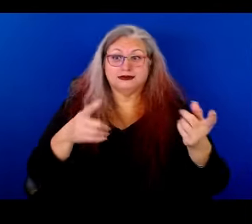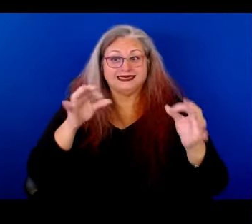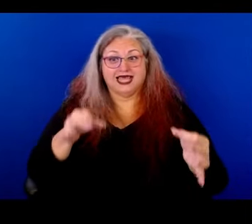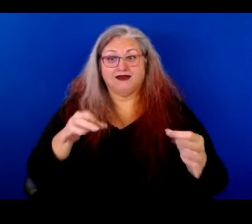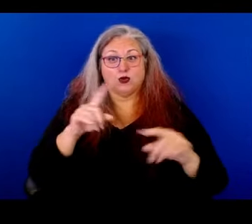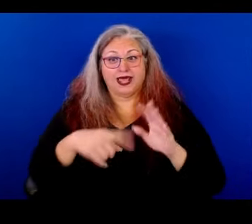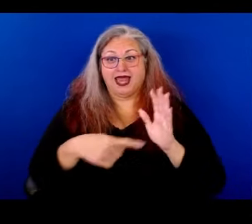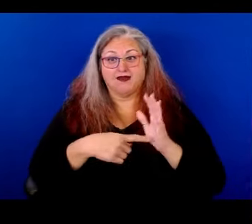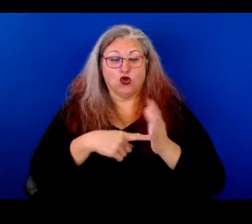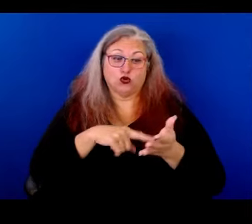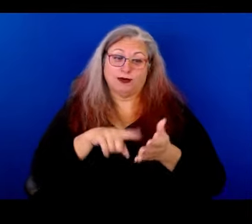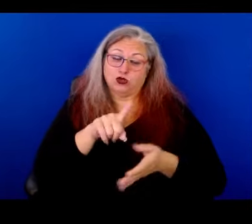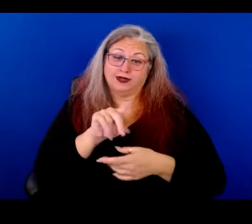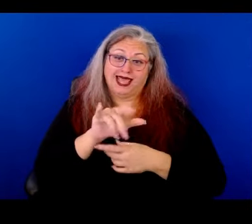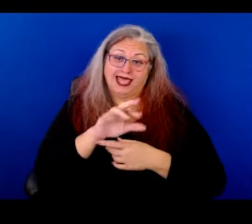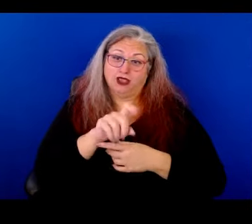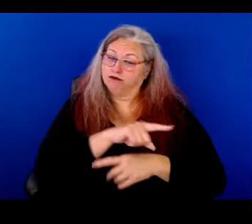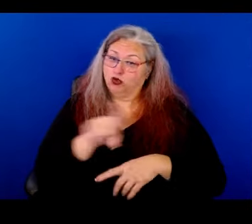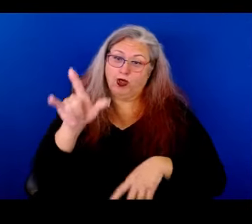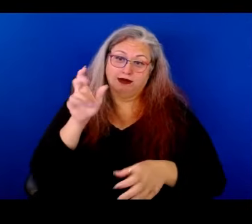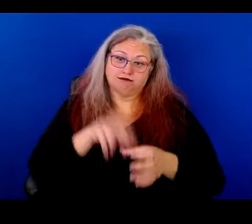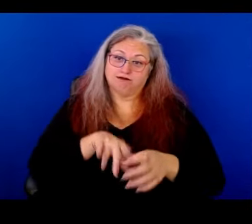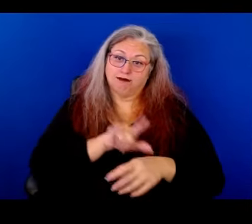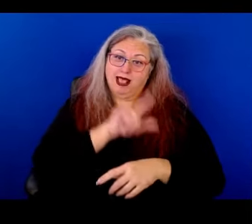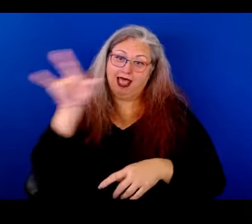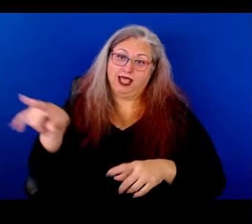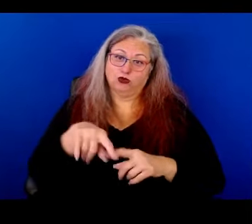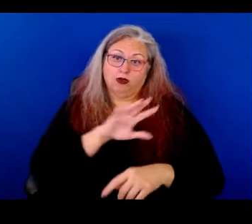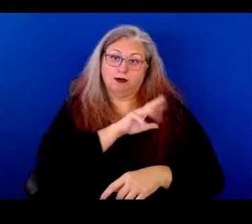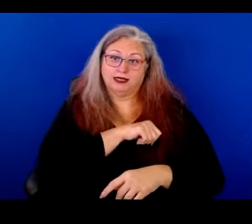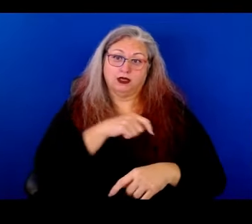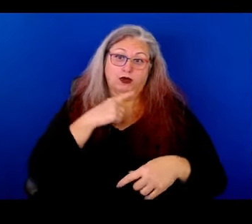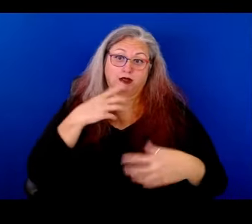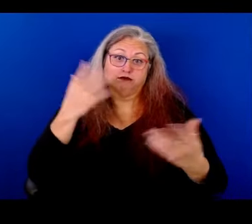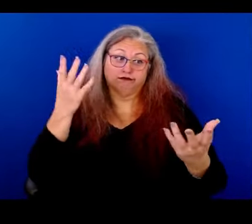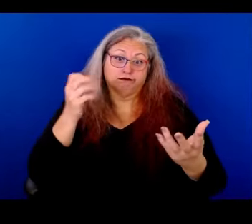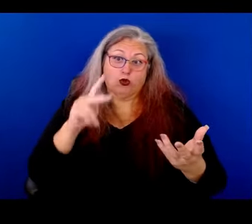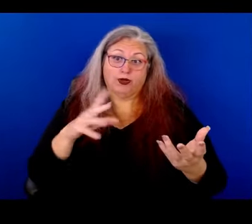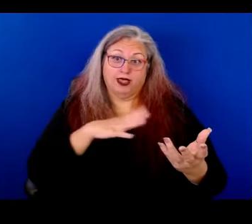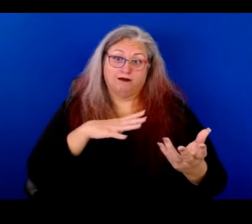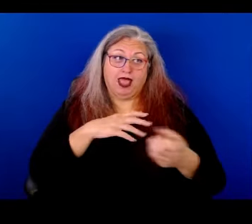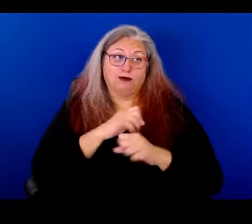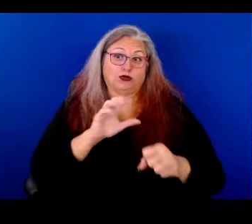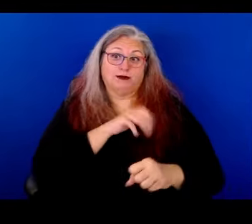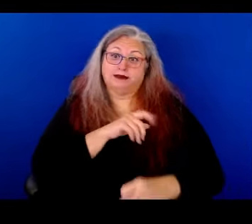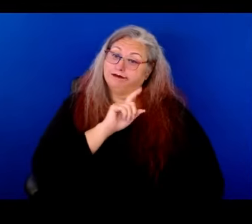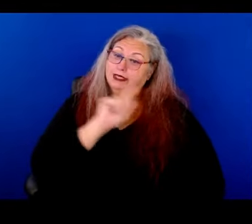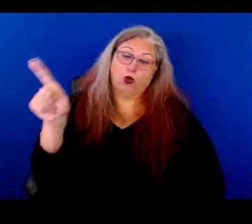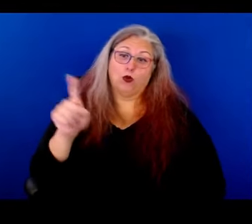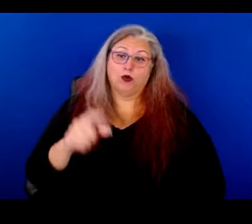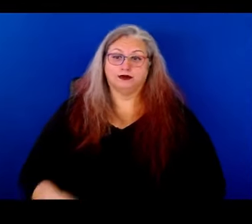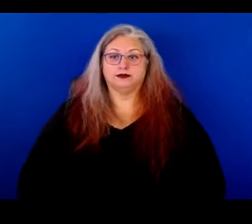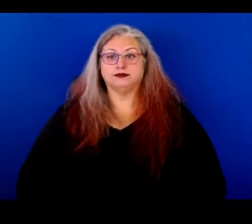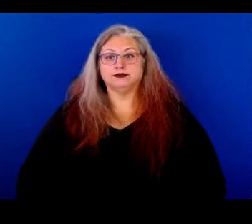definitely can't afford daycare. You're getting on a plane and going to Palestine. And we're like, hey, Palestine, let's go, you